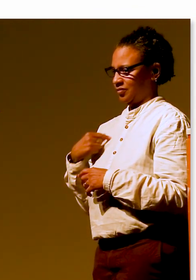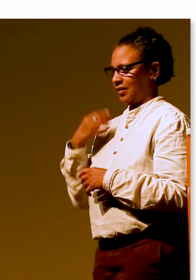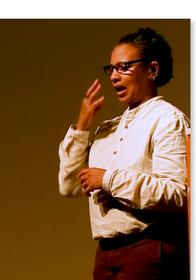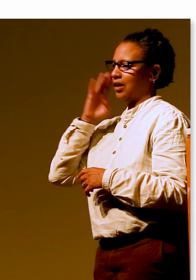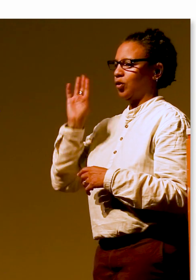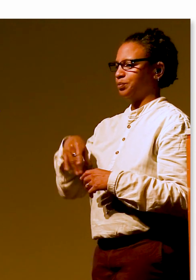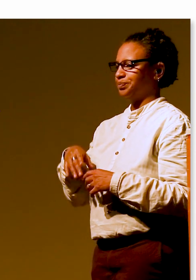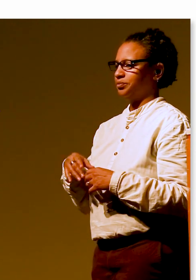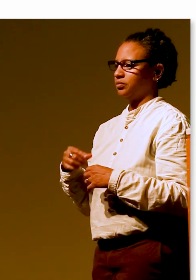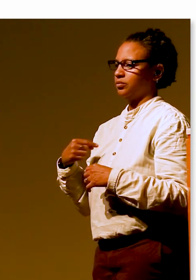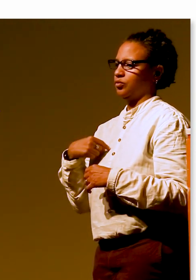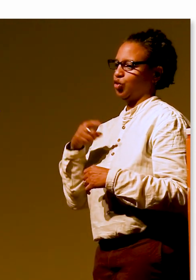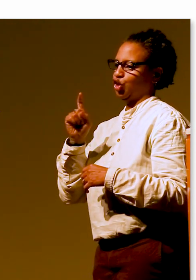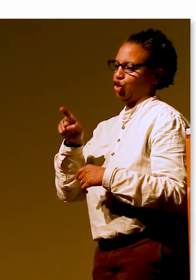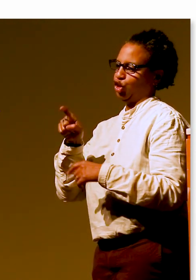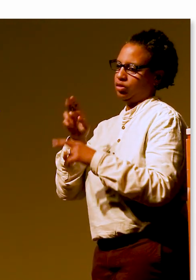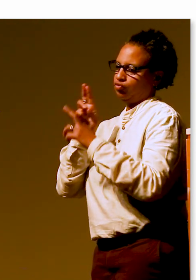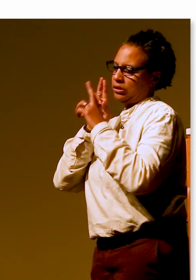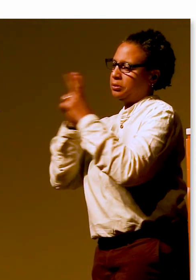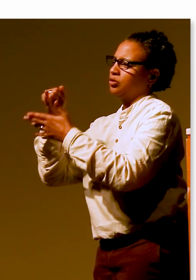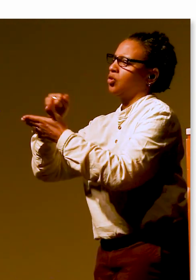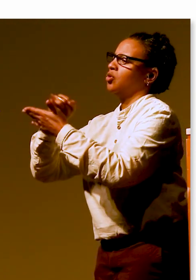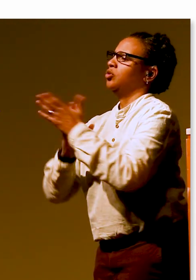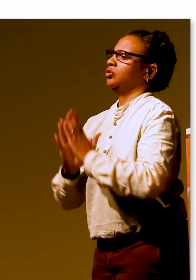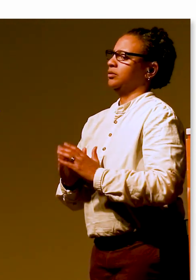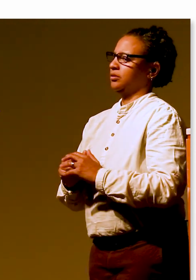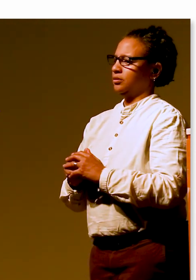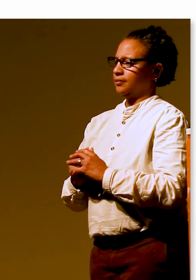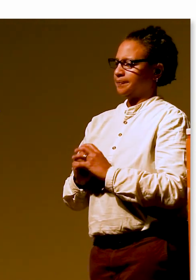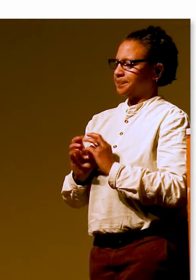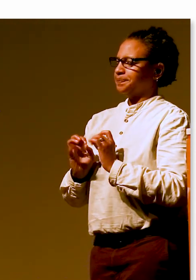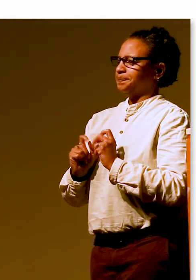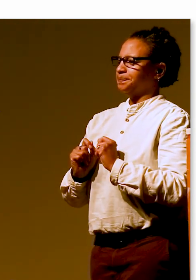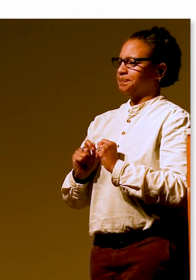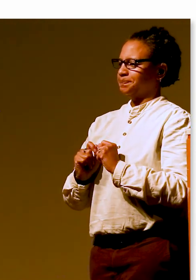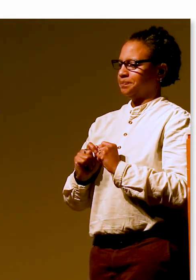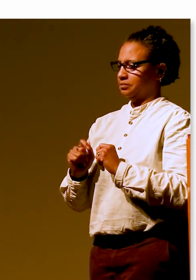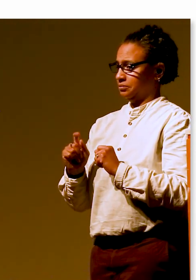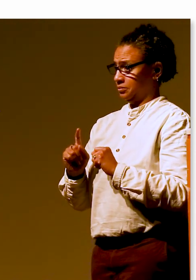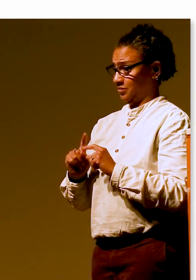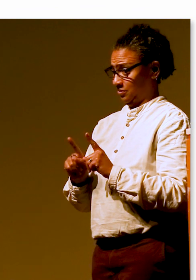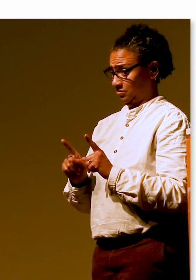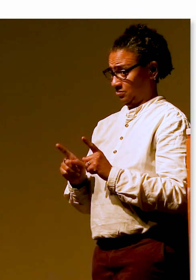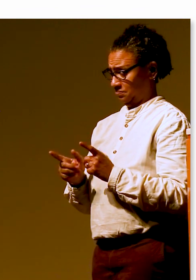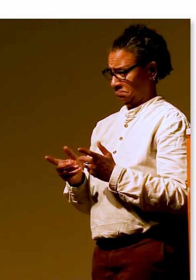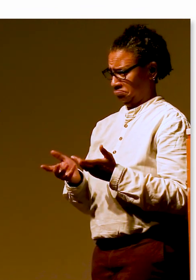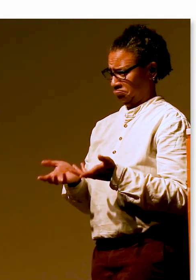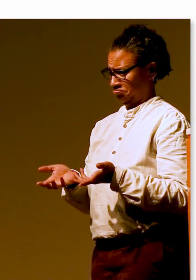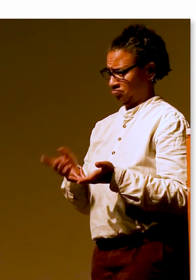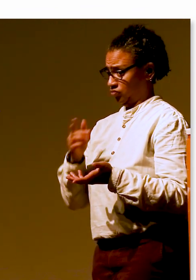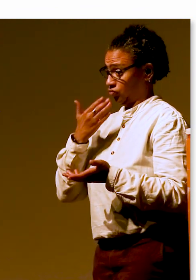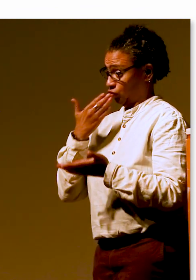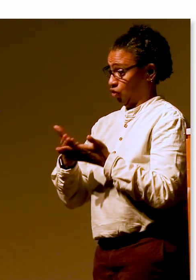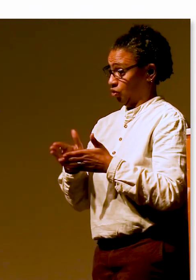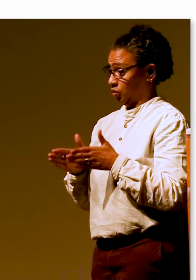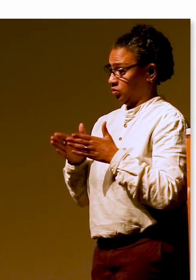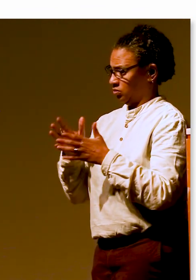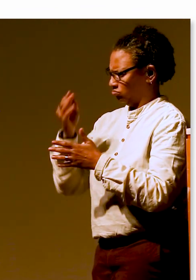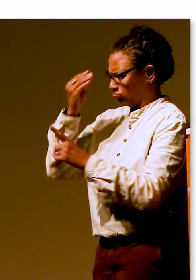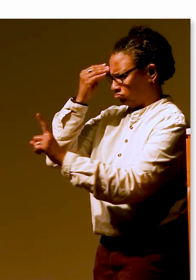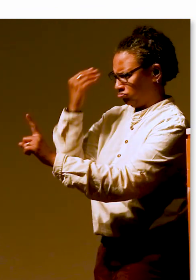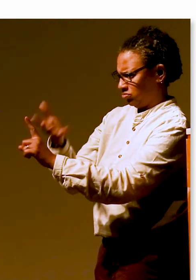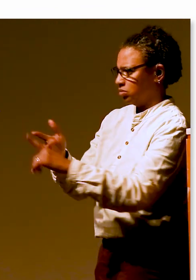art. But in another way, it's also an important medium for letting people know what's up, letting people know when